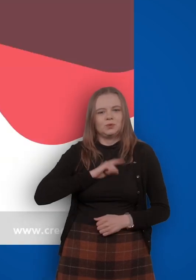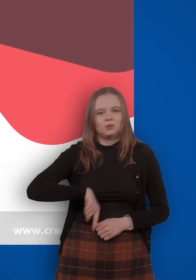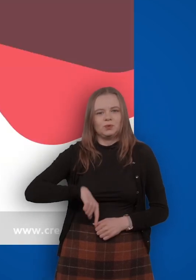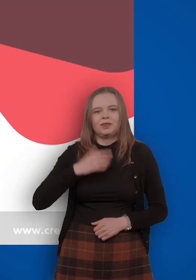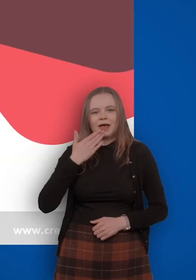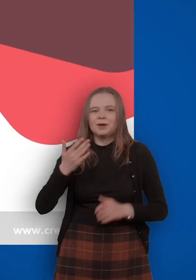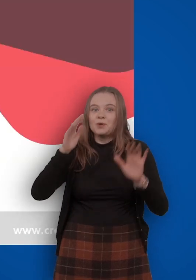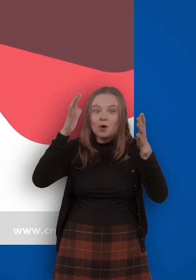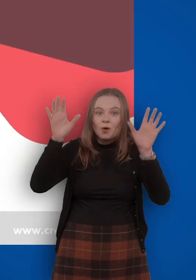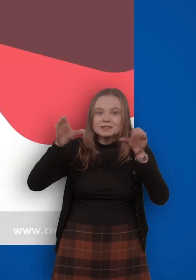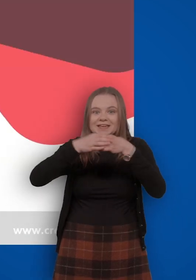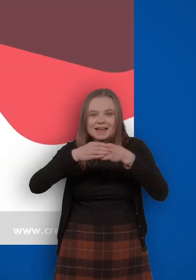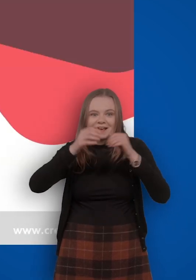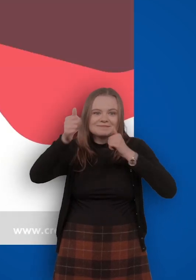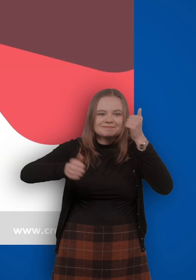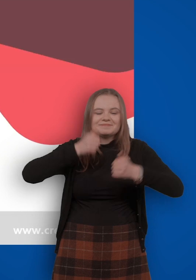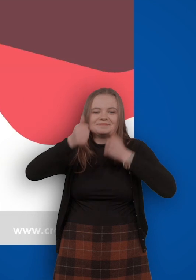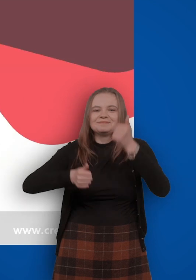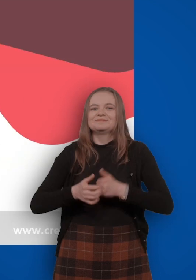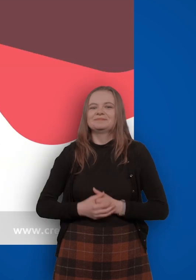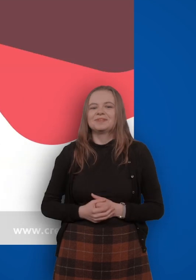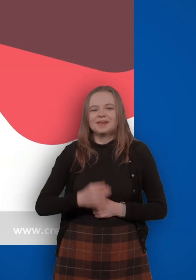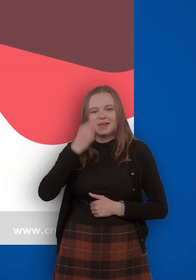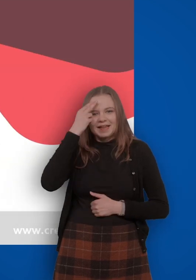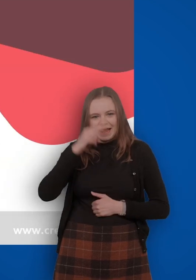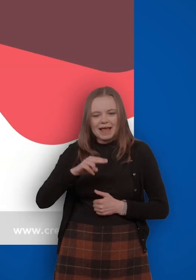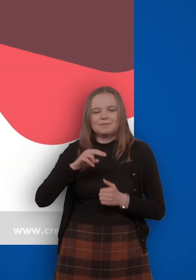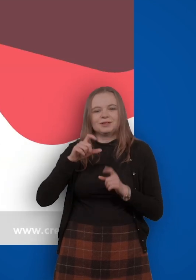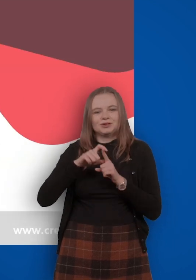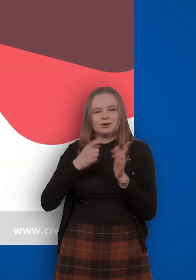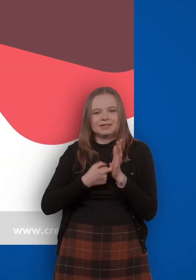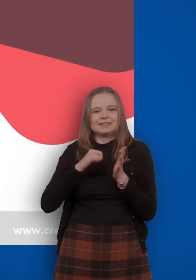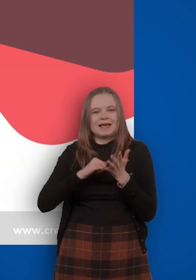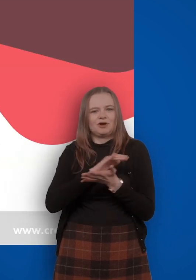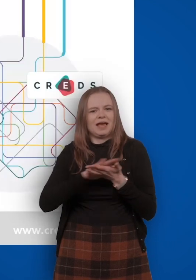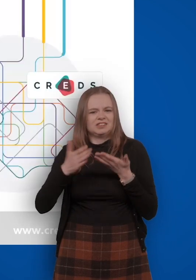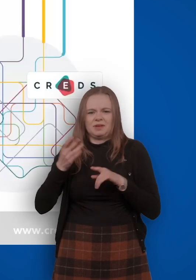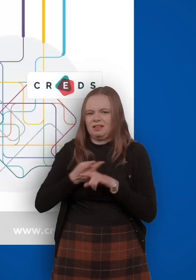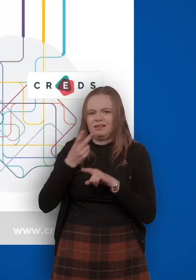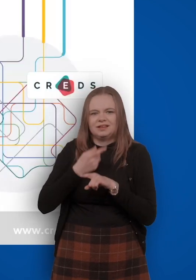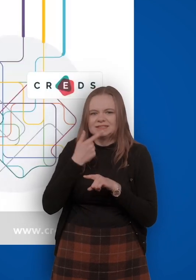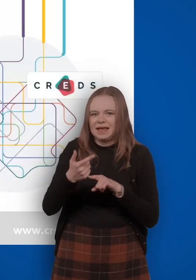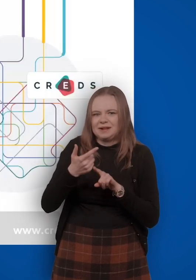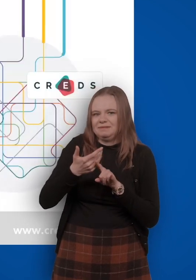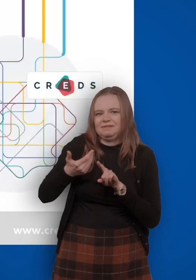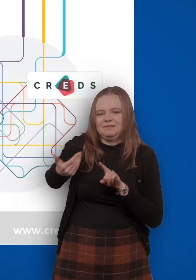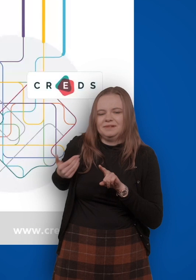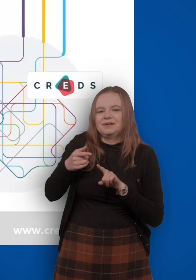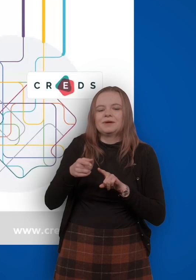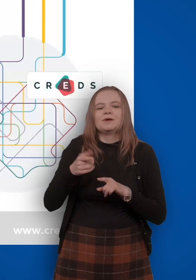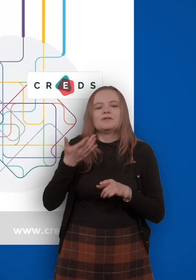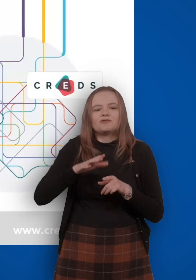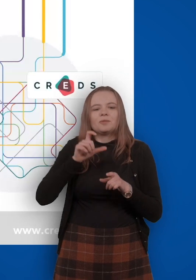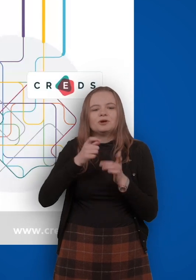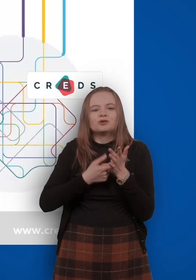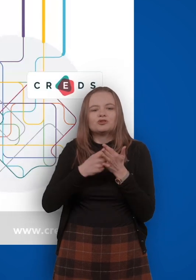Go team. It's a teamwork indeed. Okay, so my name is Dr. Sarah Higginson, as already been said several times, so I'm going to just skip right on. I'm from CREDS, as